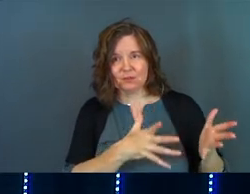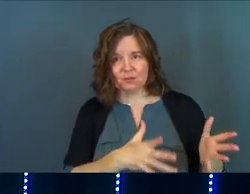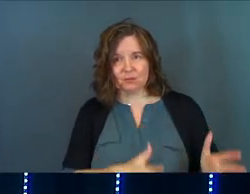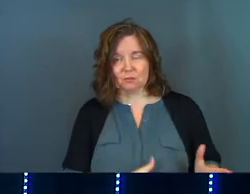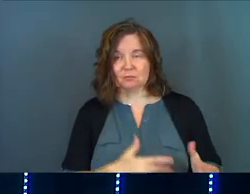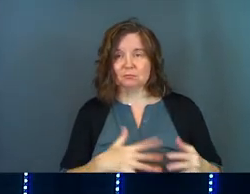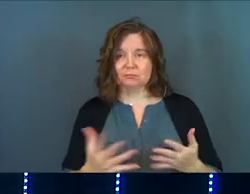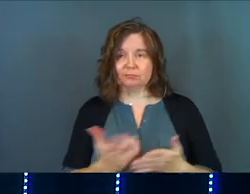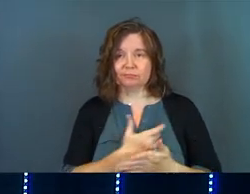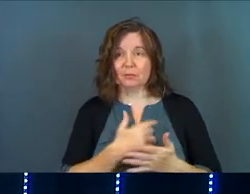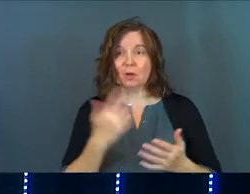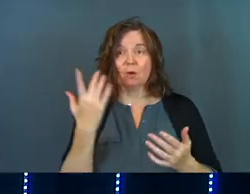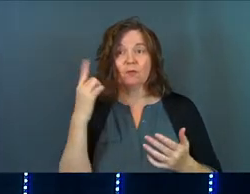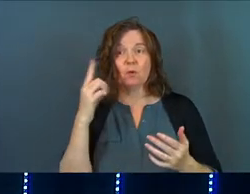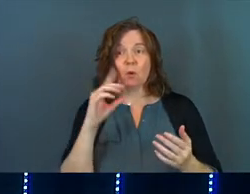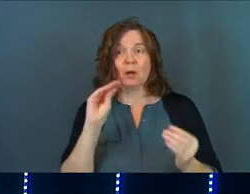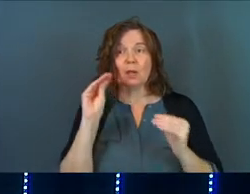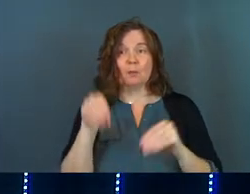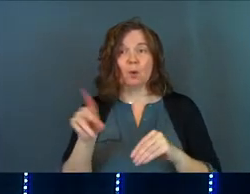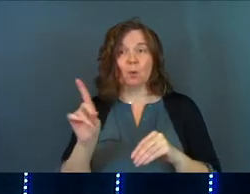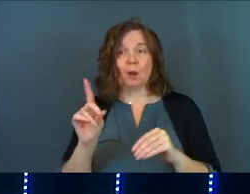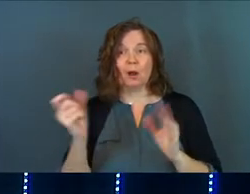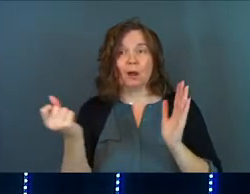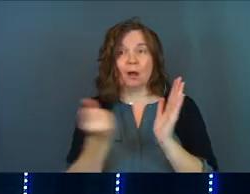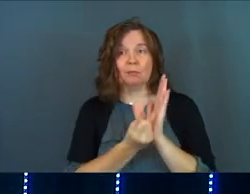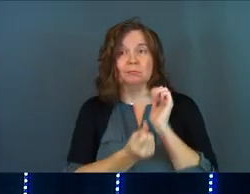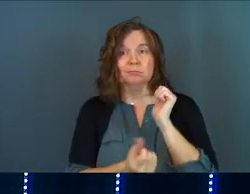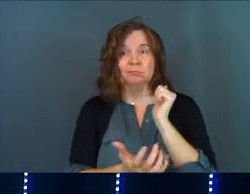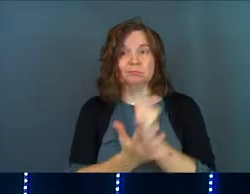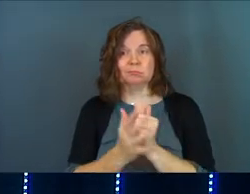it away by nailing it to the cross.